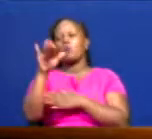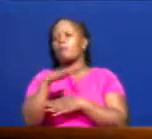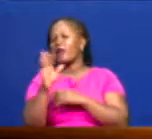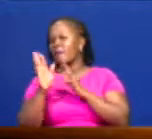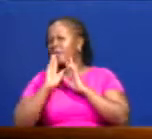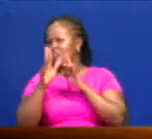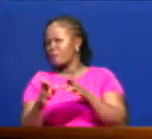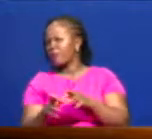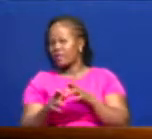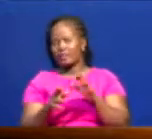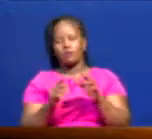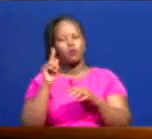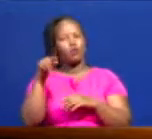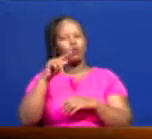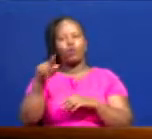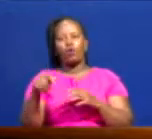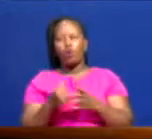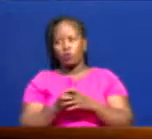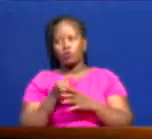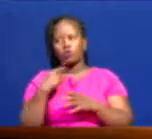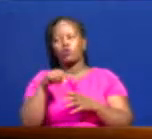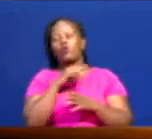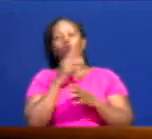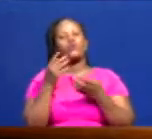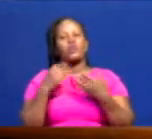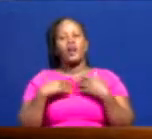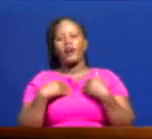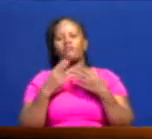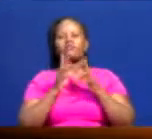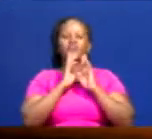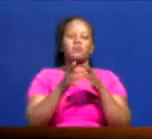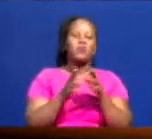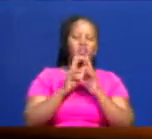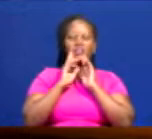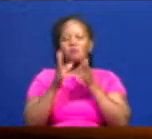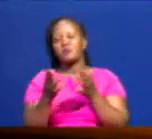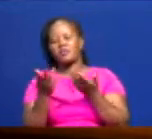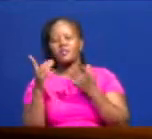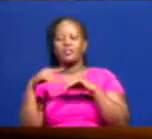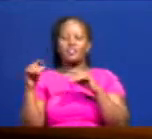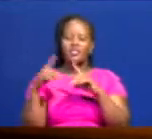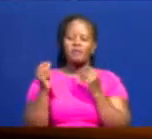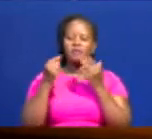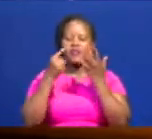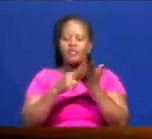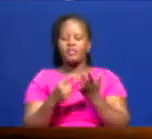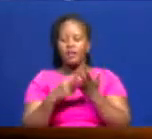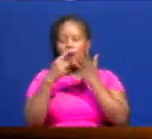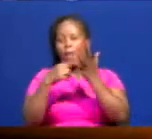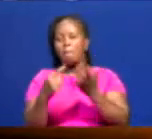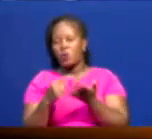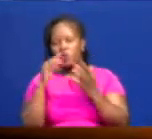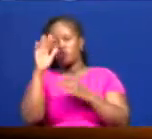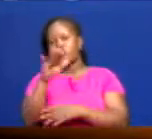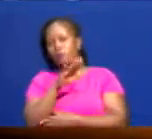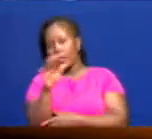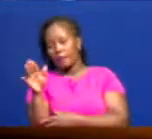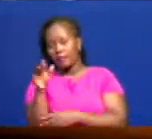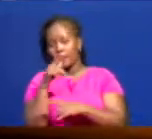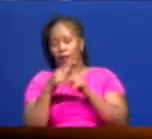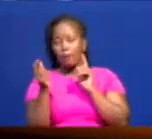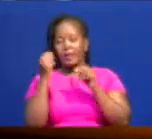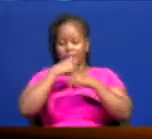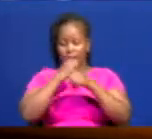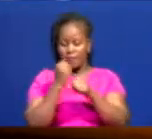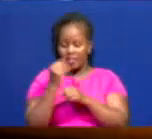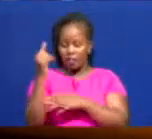Parliament works. We do a lot of work in Parliament, reports, statements, motions, but Article 109 says the legislative authority of